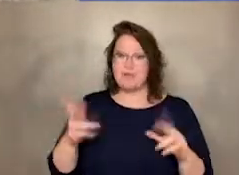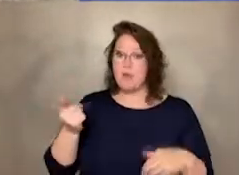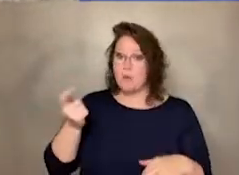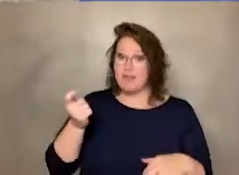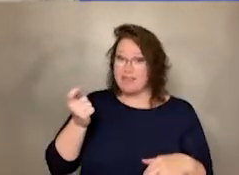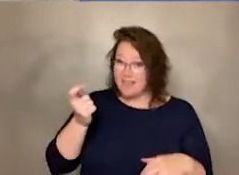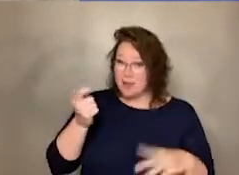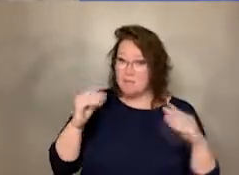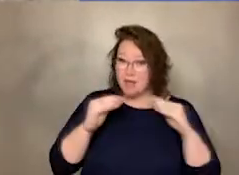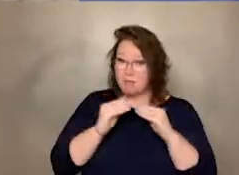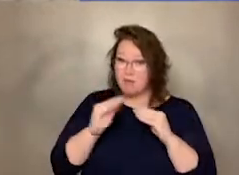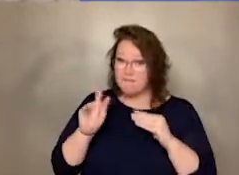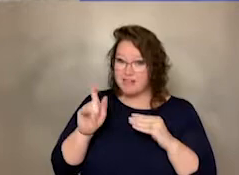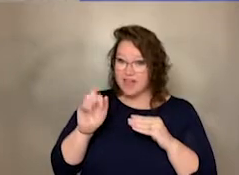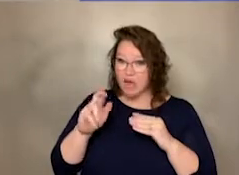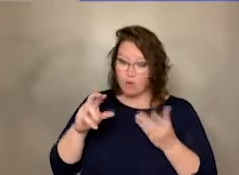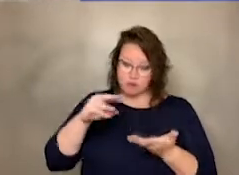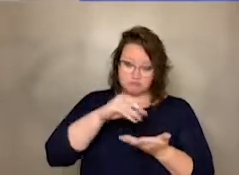and put it in my pan.